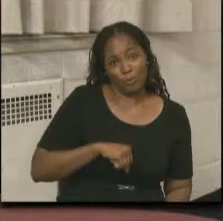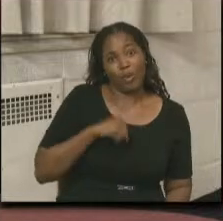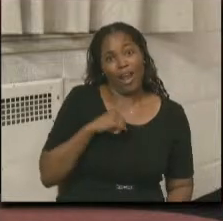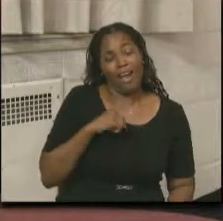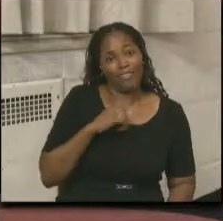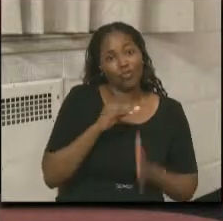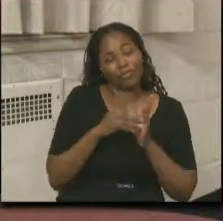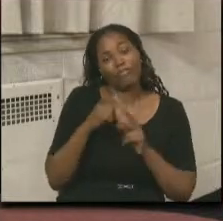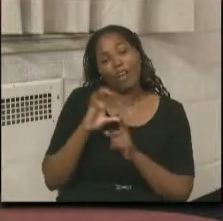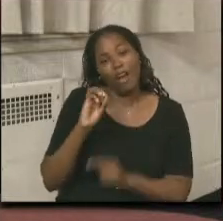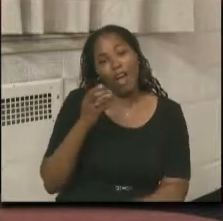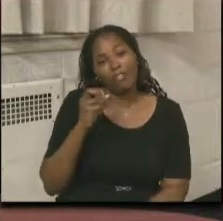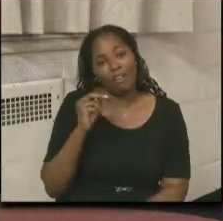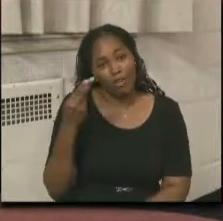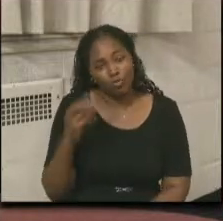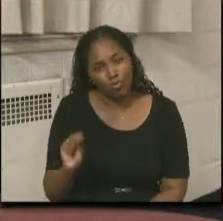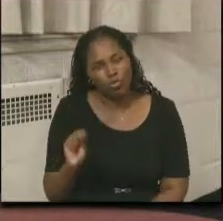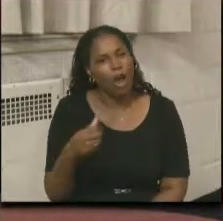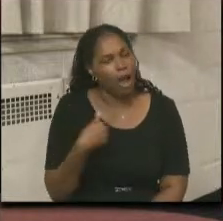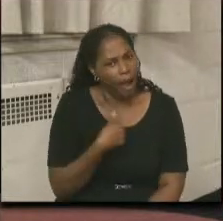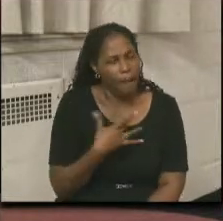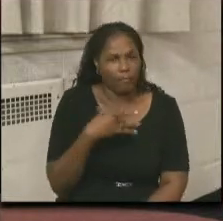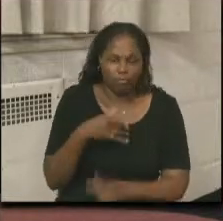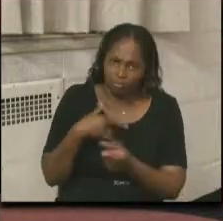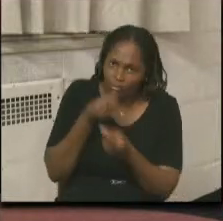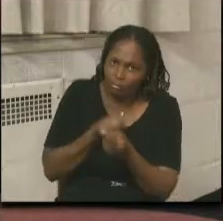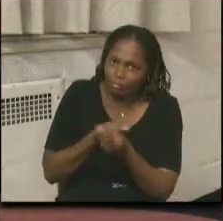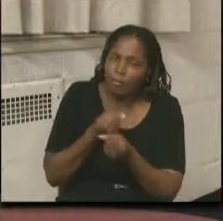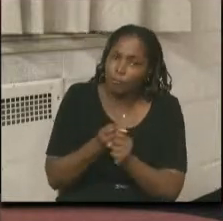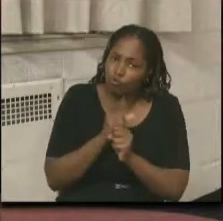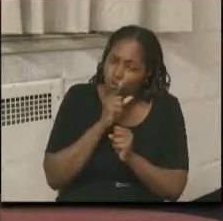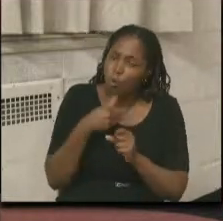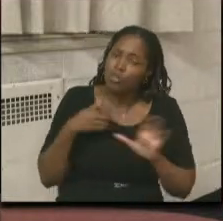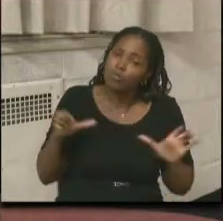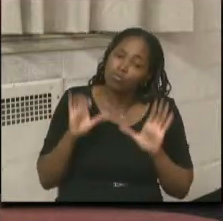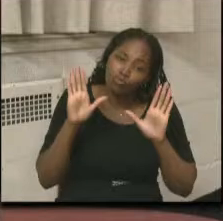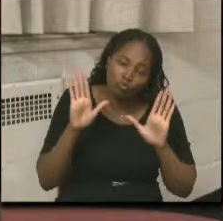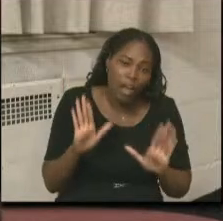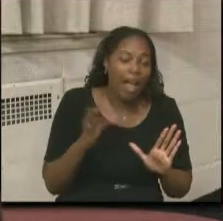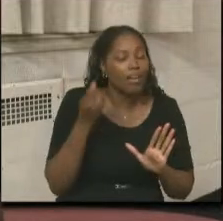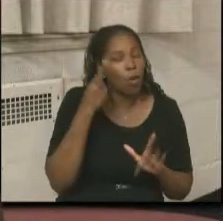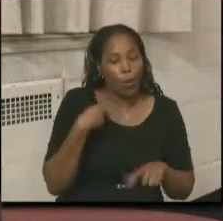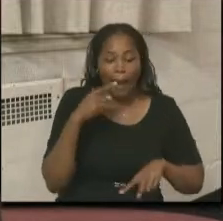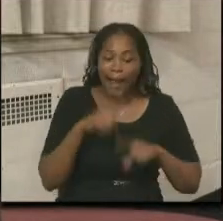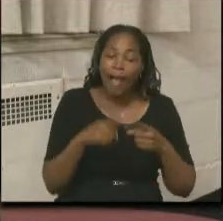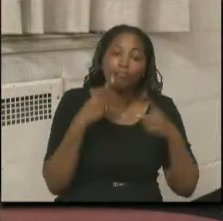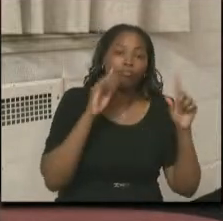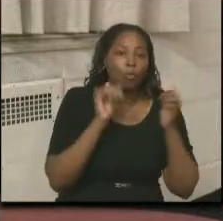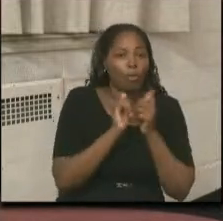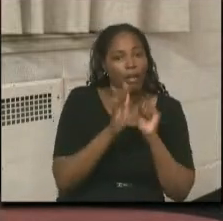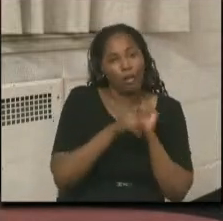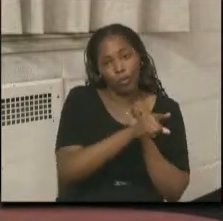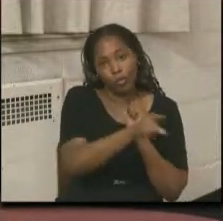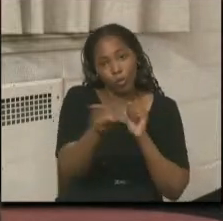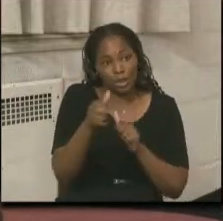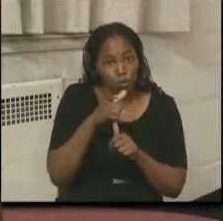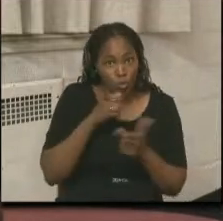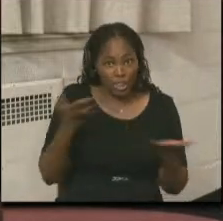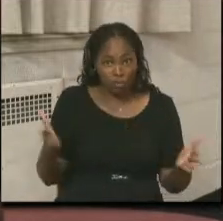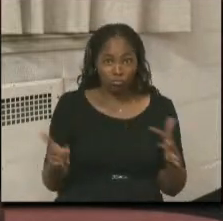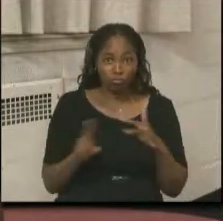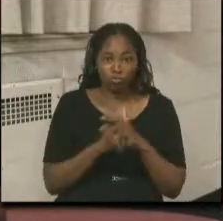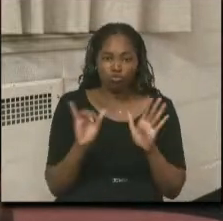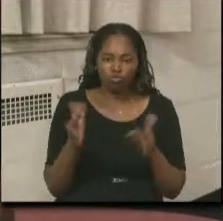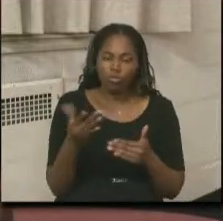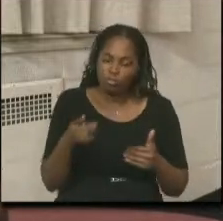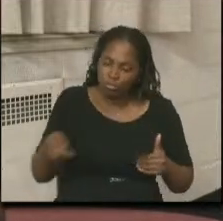and we advocate hard to make sure that we are doing this great work, and we can't do this without you guys. Every single person in this room is a part